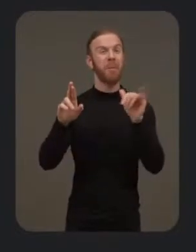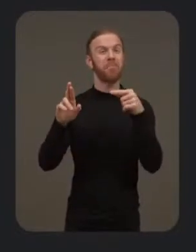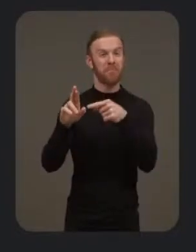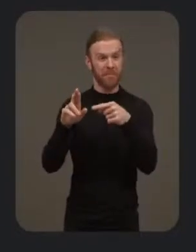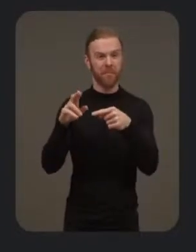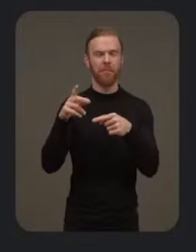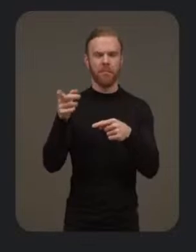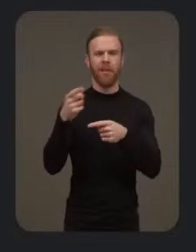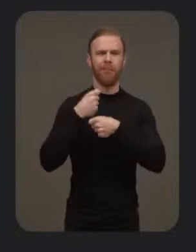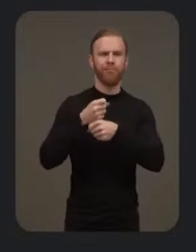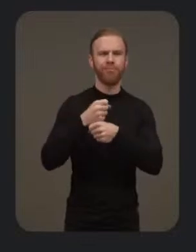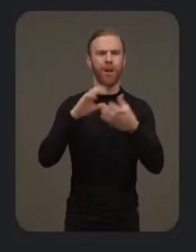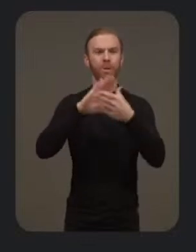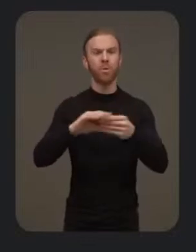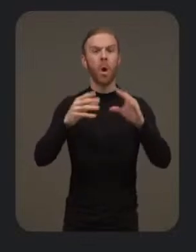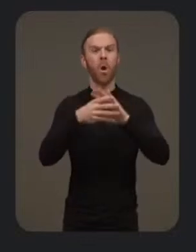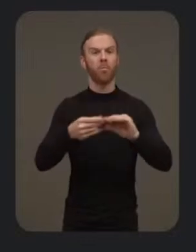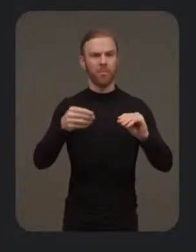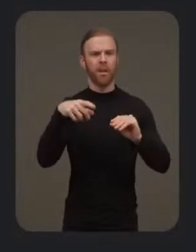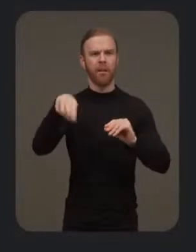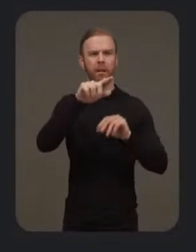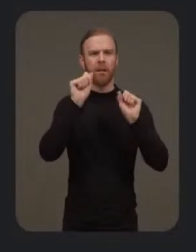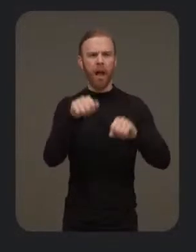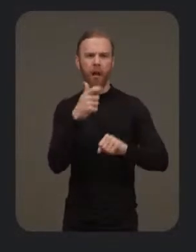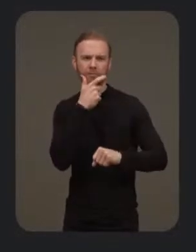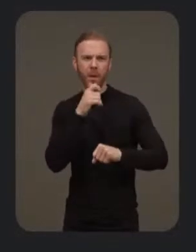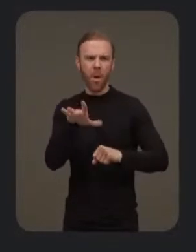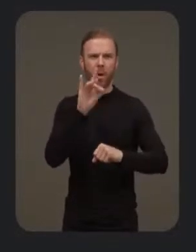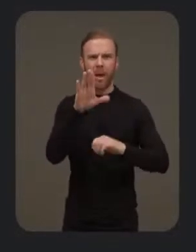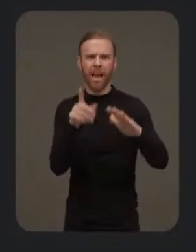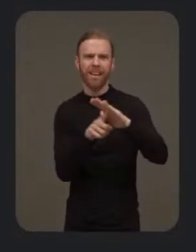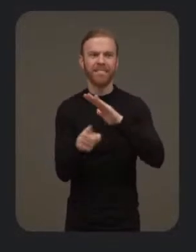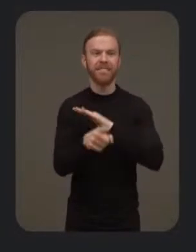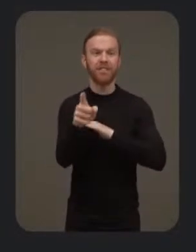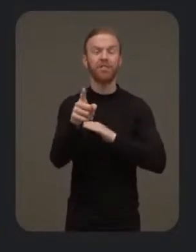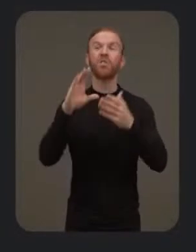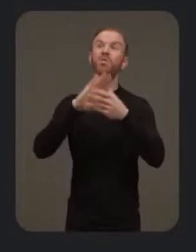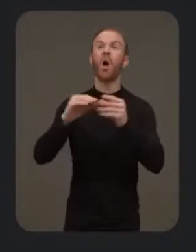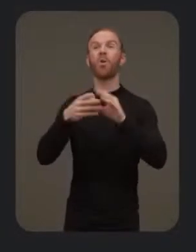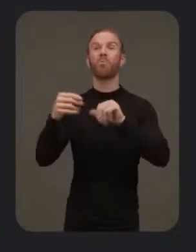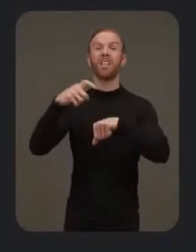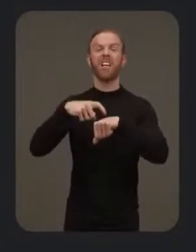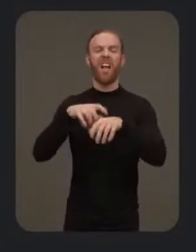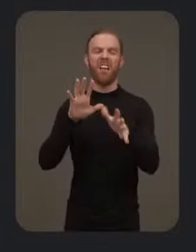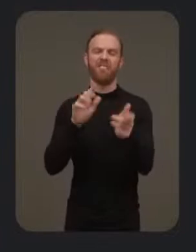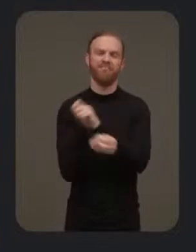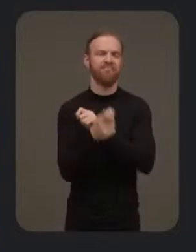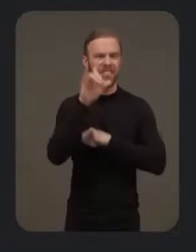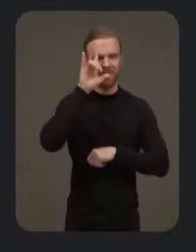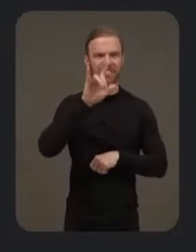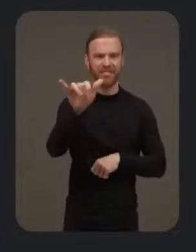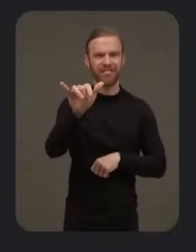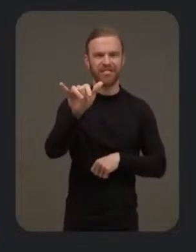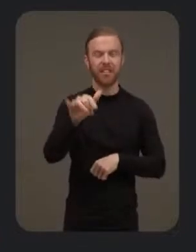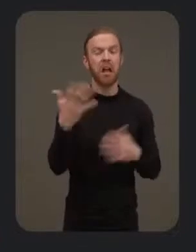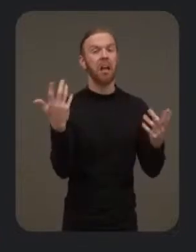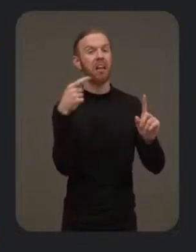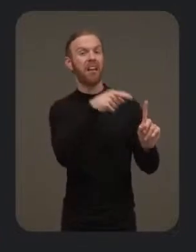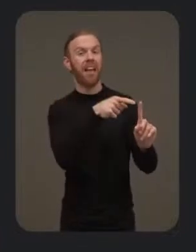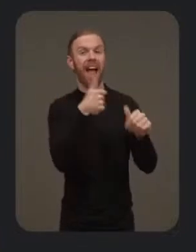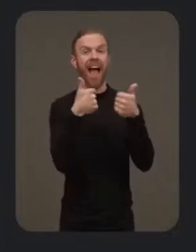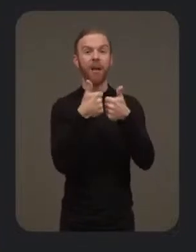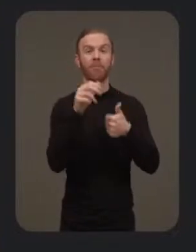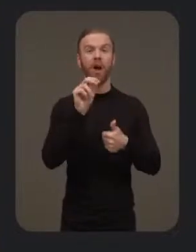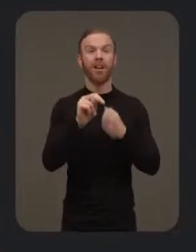Chapter, who are generating stories so you can choose your own adventure, forever changing story time. Or Game